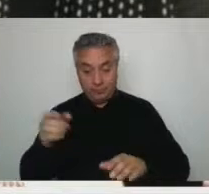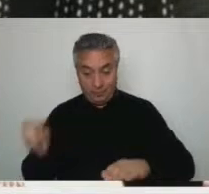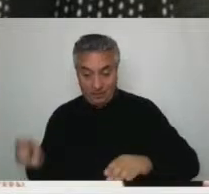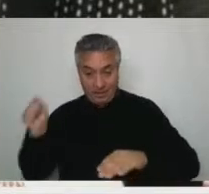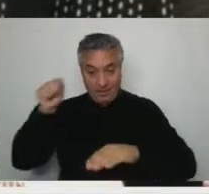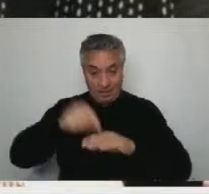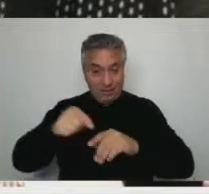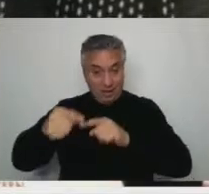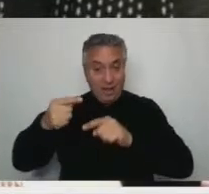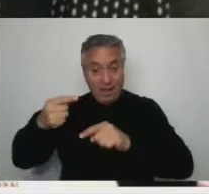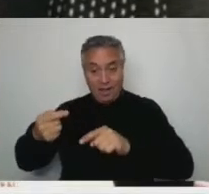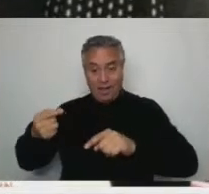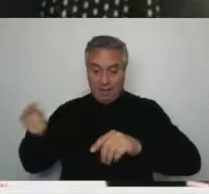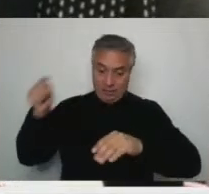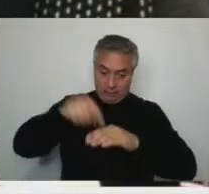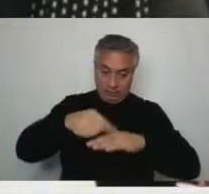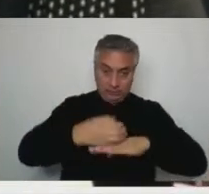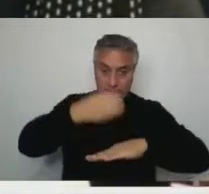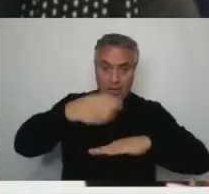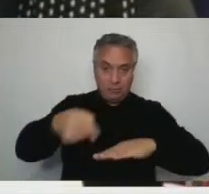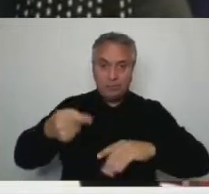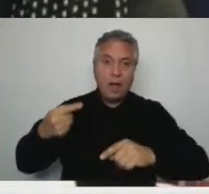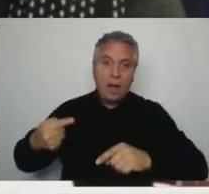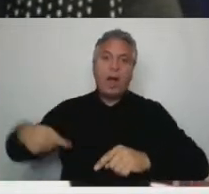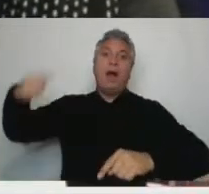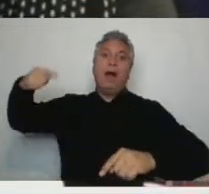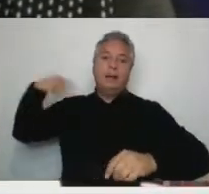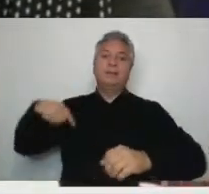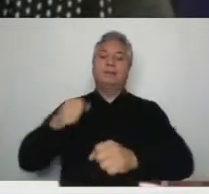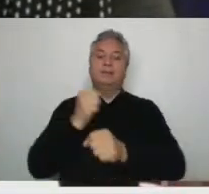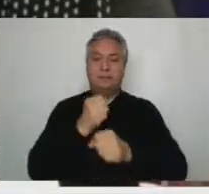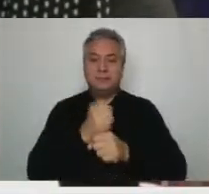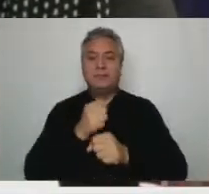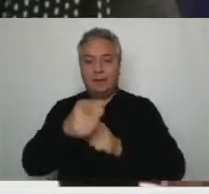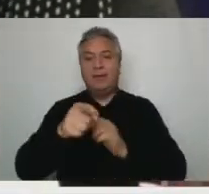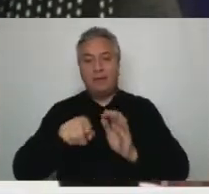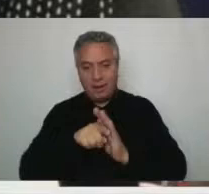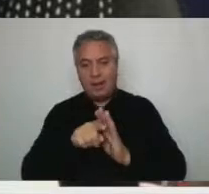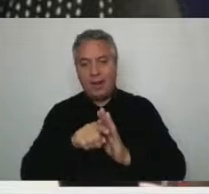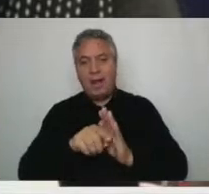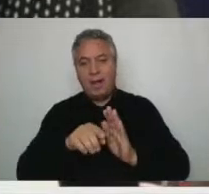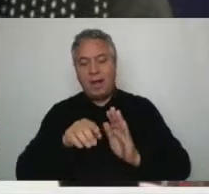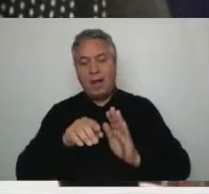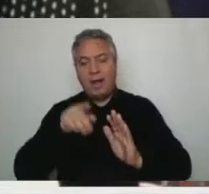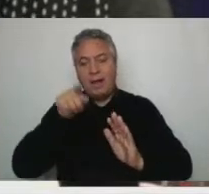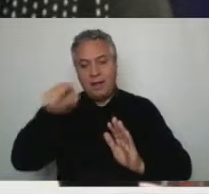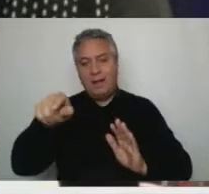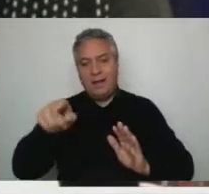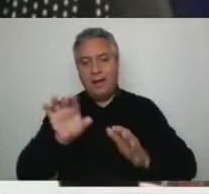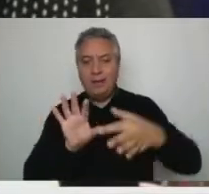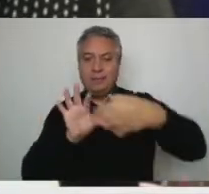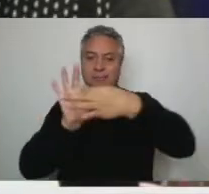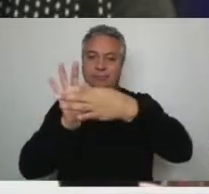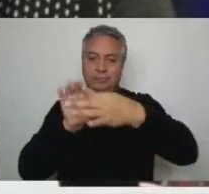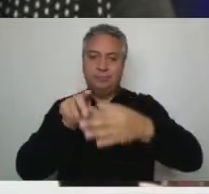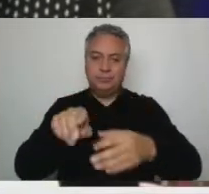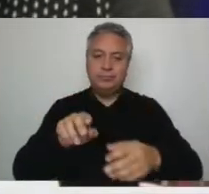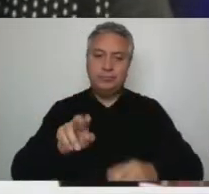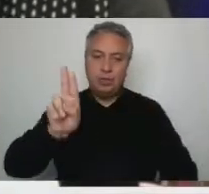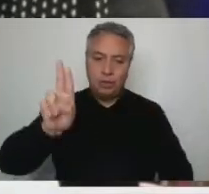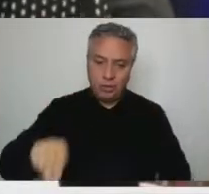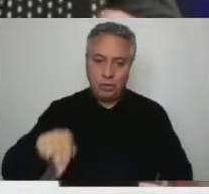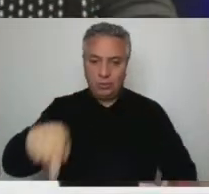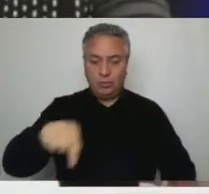was researcher in public sector, and she has worked at UN towards development in Chile.